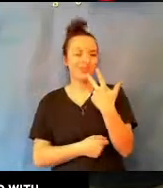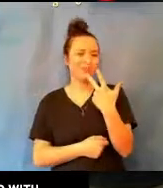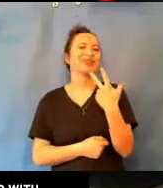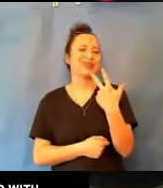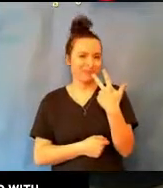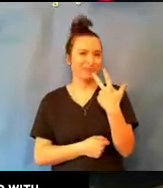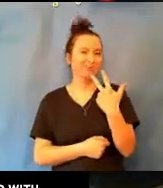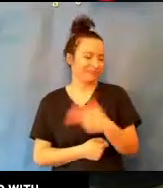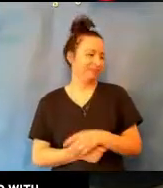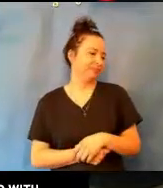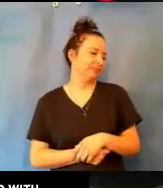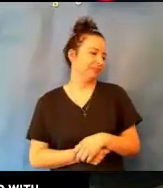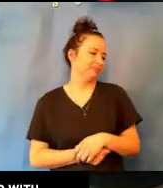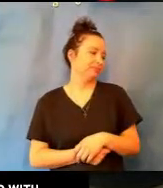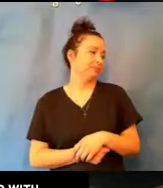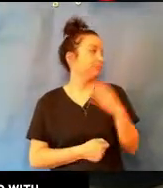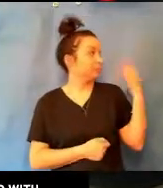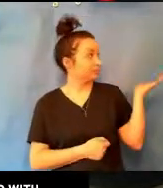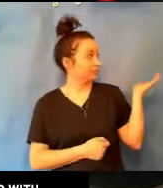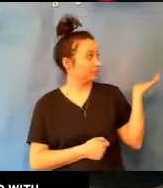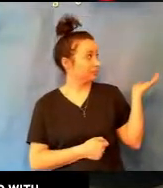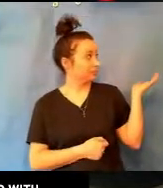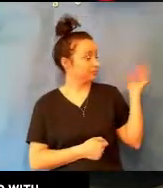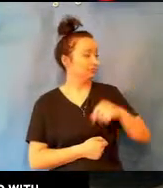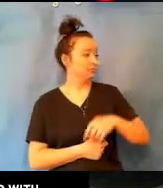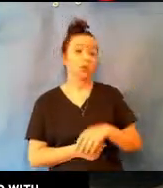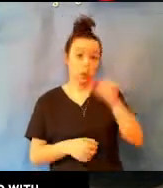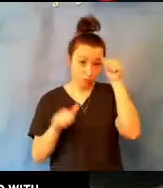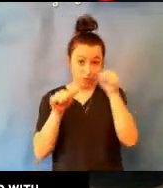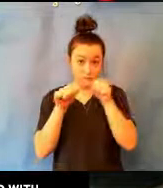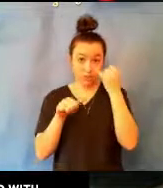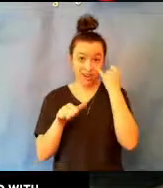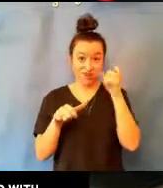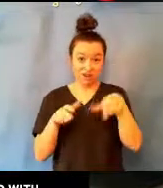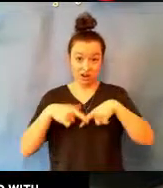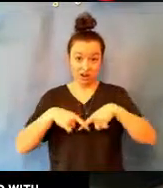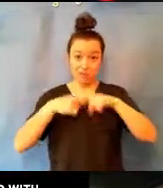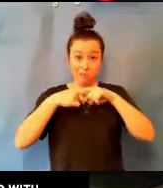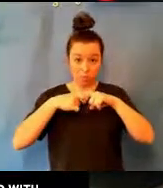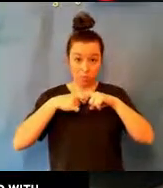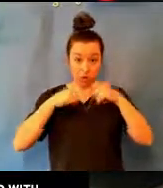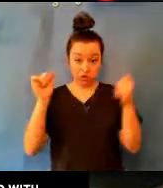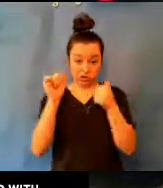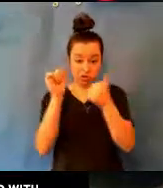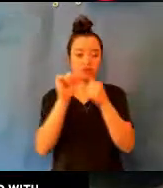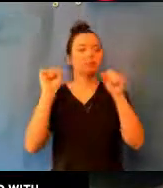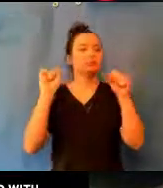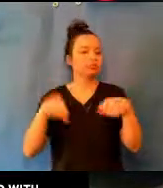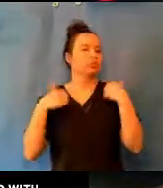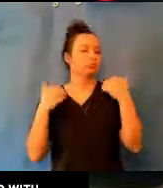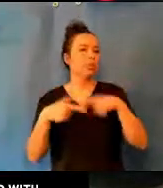3. Good. Write a number 3 in that box. Remember, if you need to catch up at any time, you can pause it and then catch up.